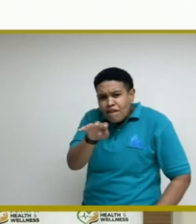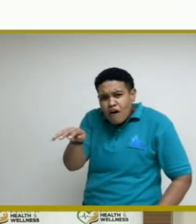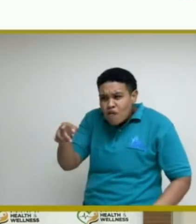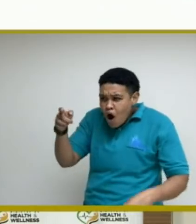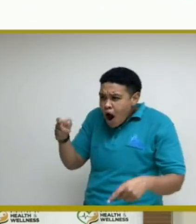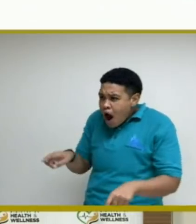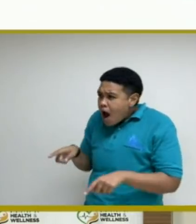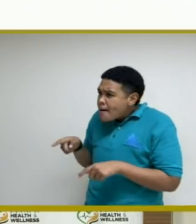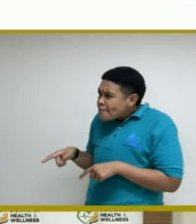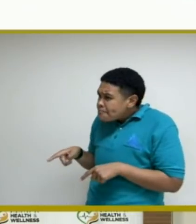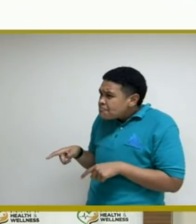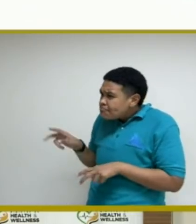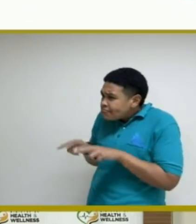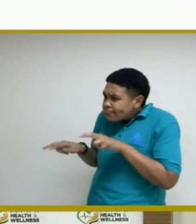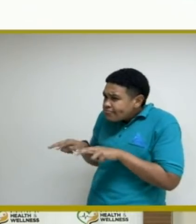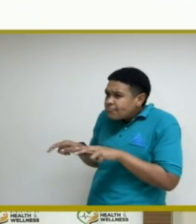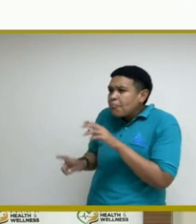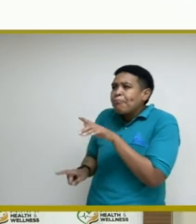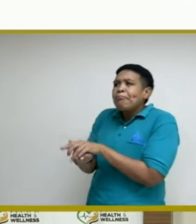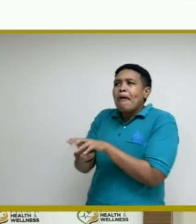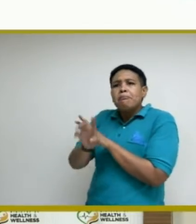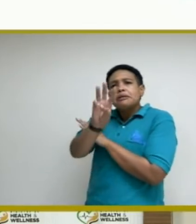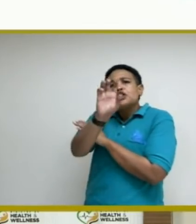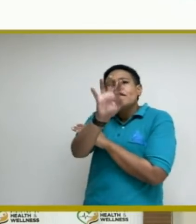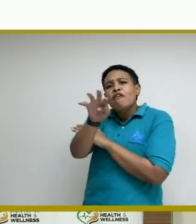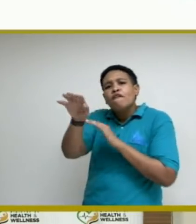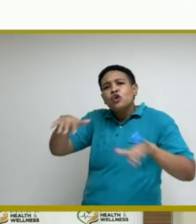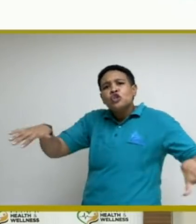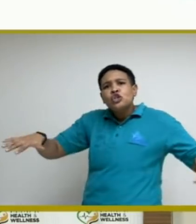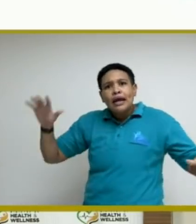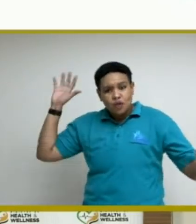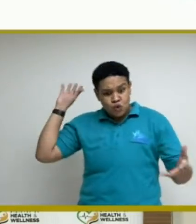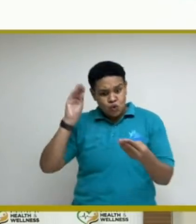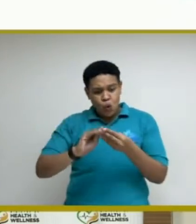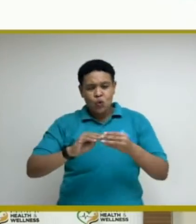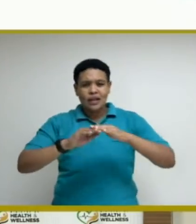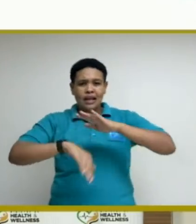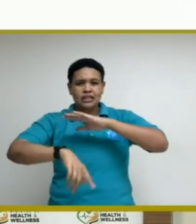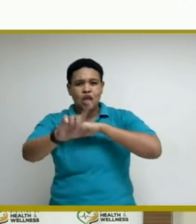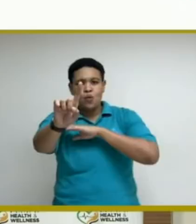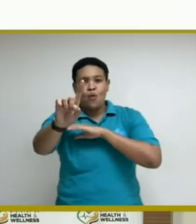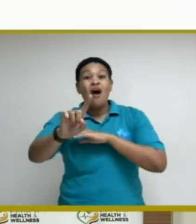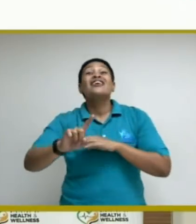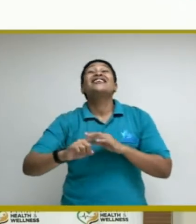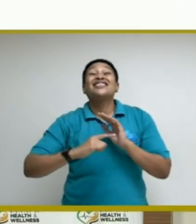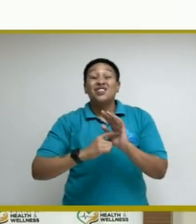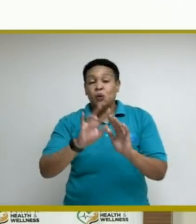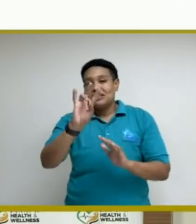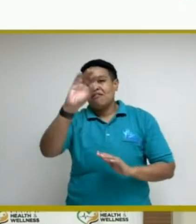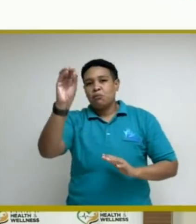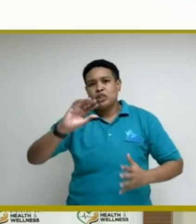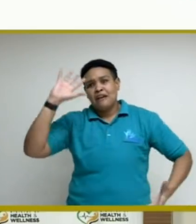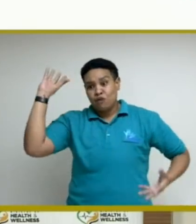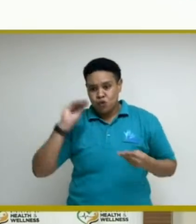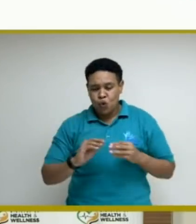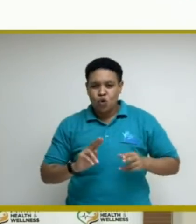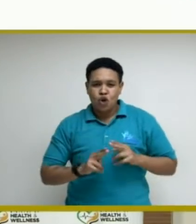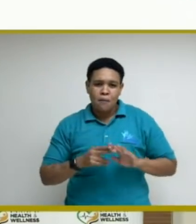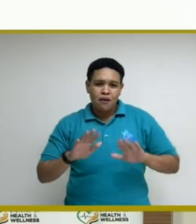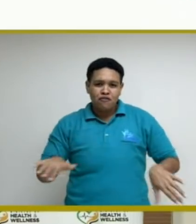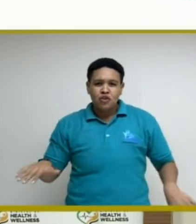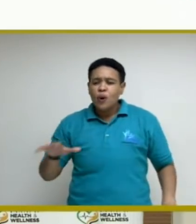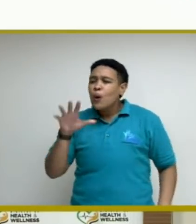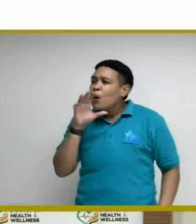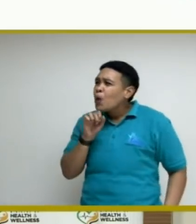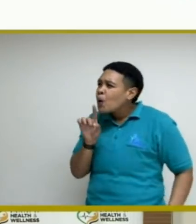cases, and this represents 7% of the total number of children that were affected. In the toddler age group, the 1 to